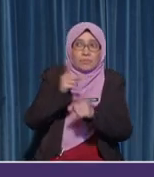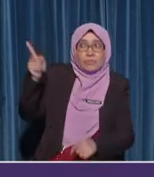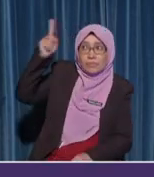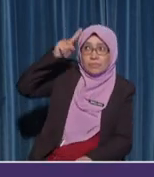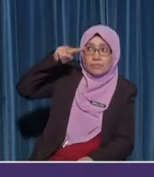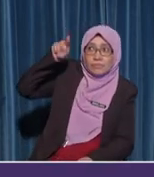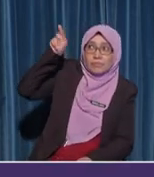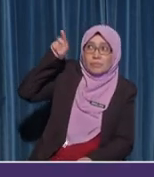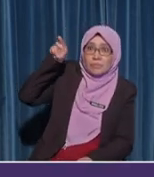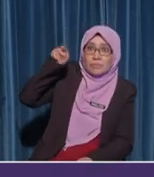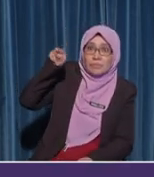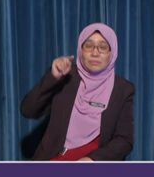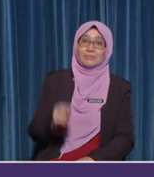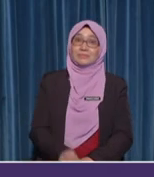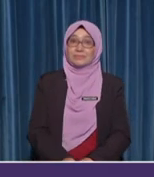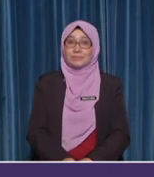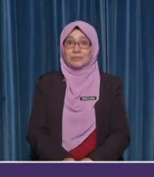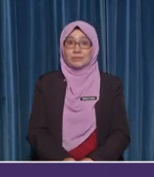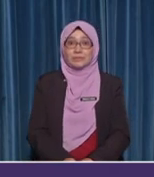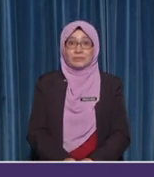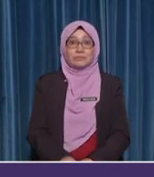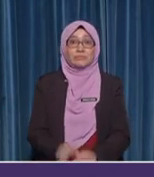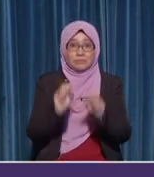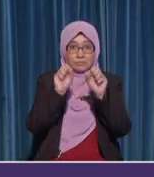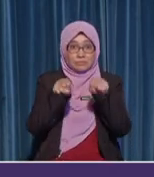quarter? Can you explain?